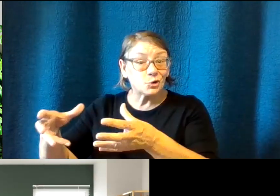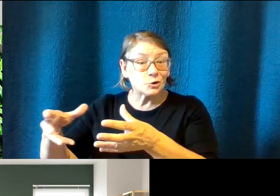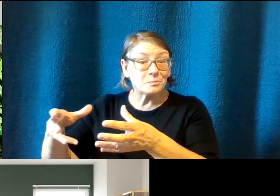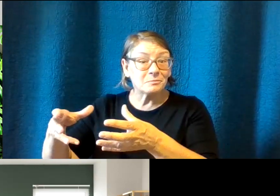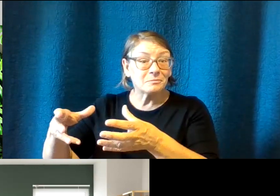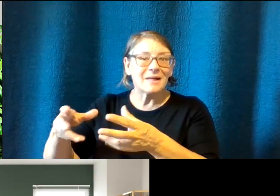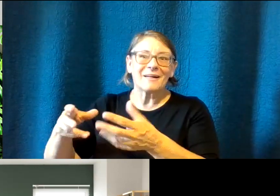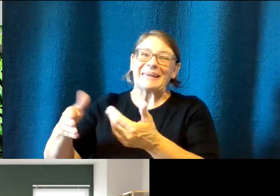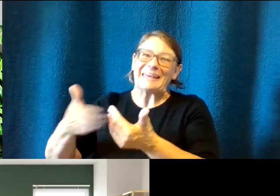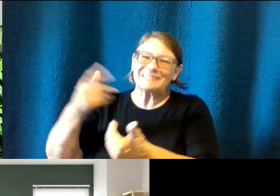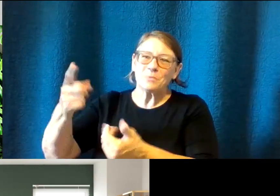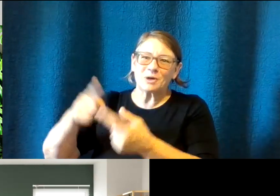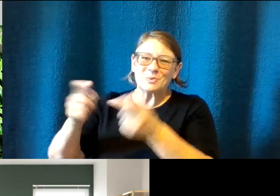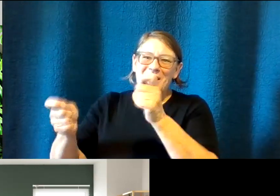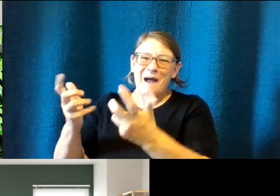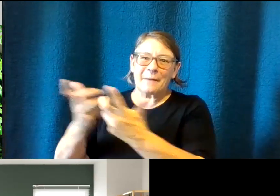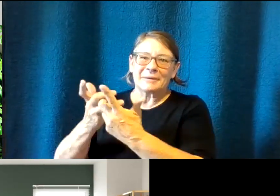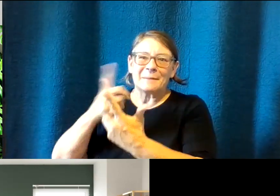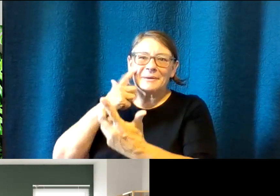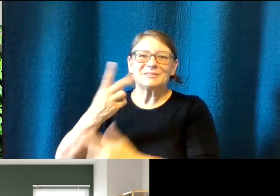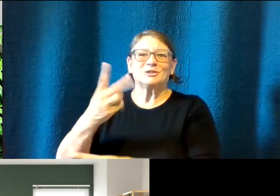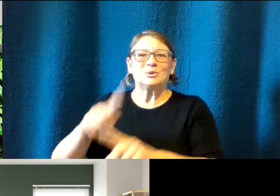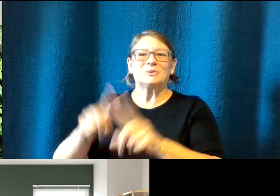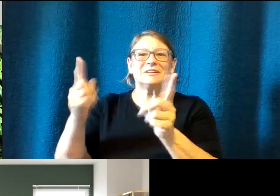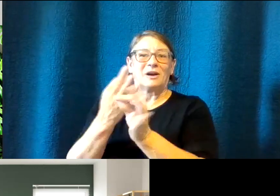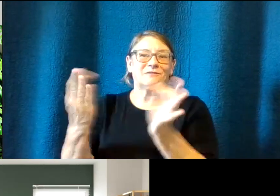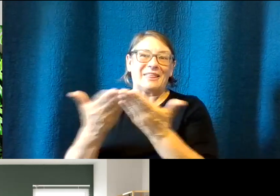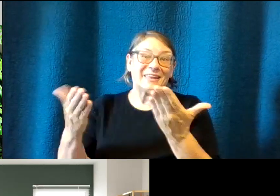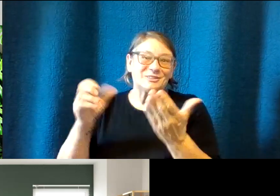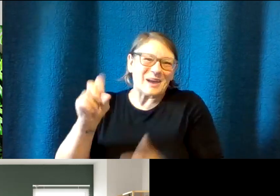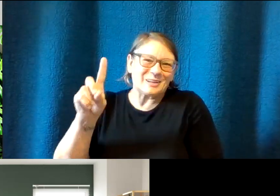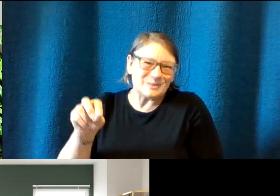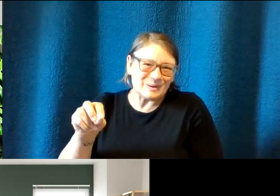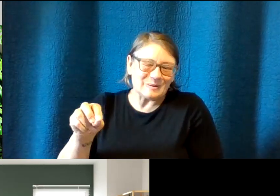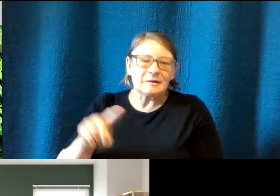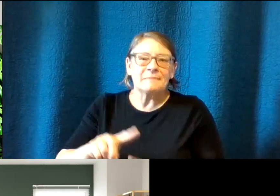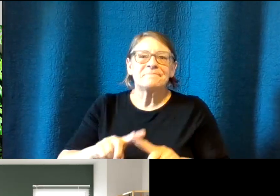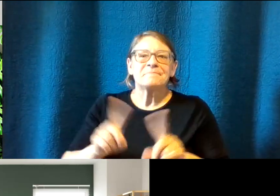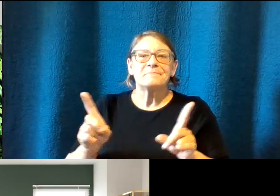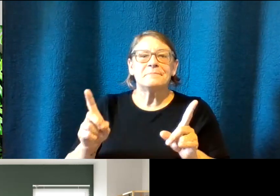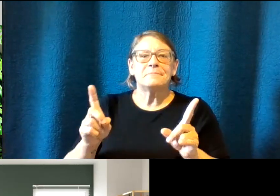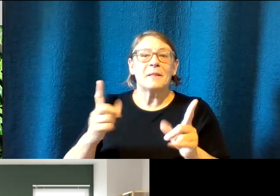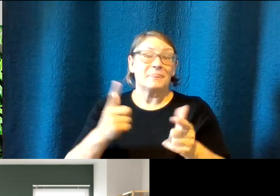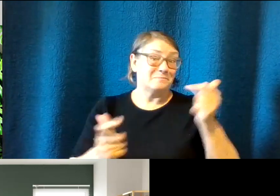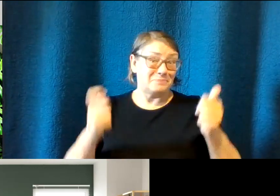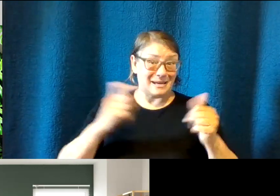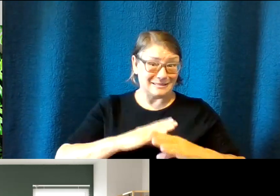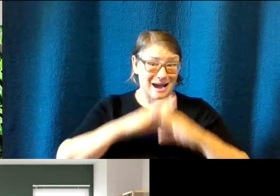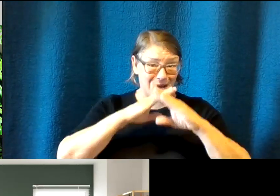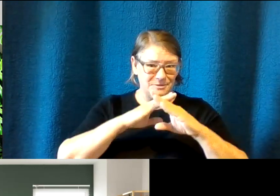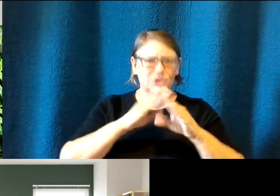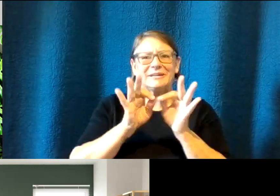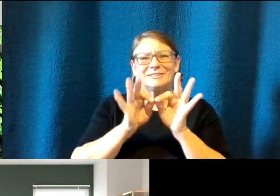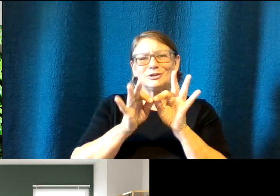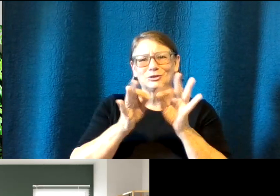very easy one to accommodate because there's 2 different free things that you can do. But I think what the biggest obstacle is the